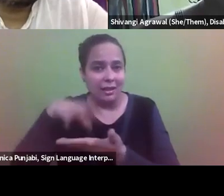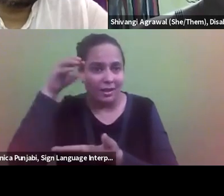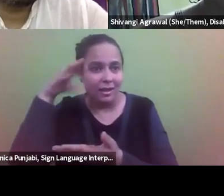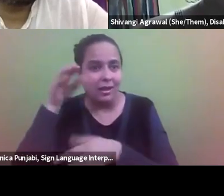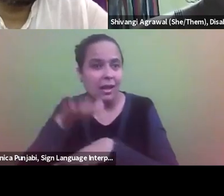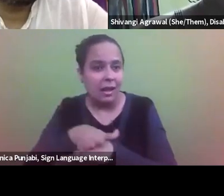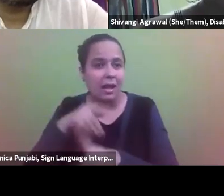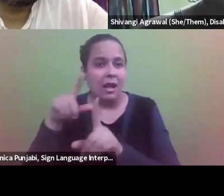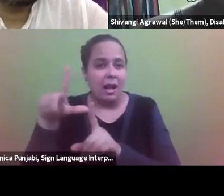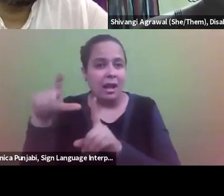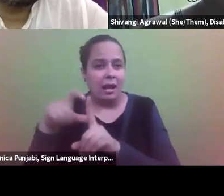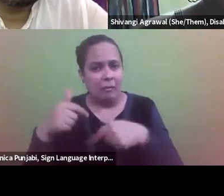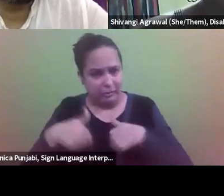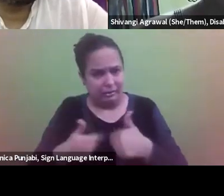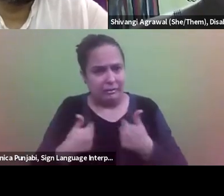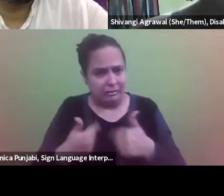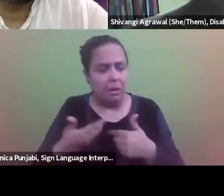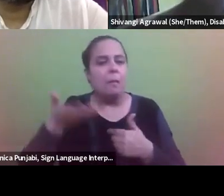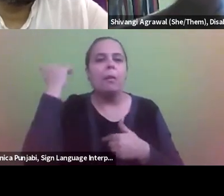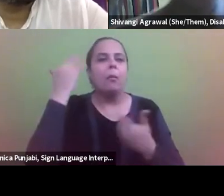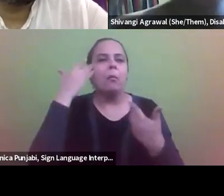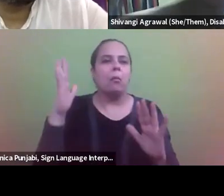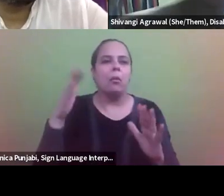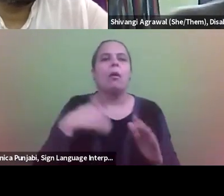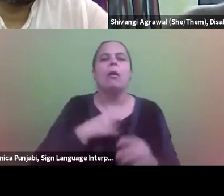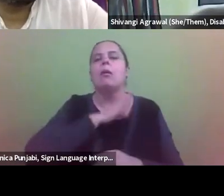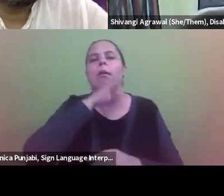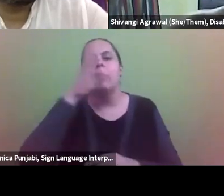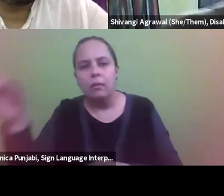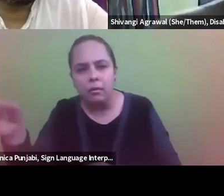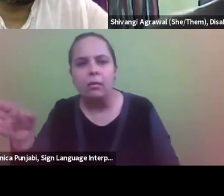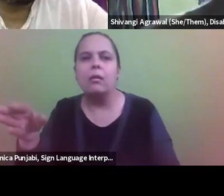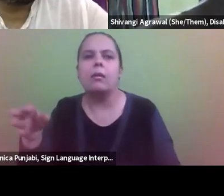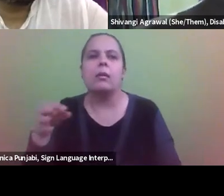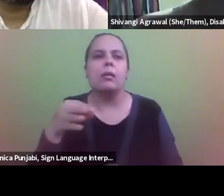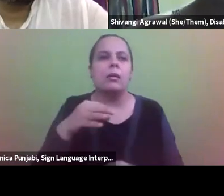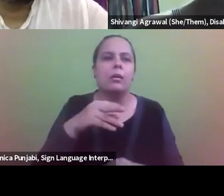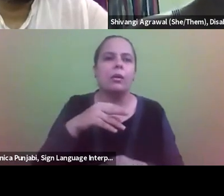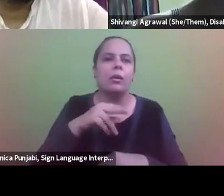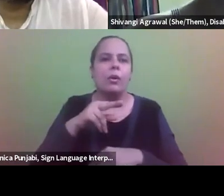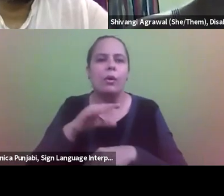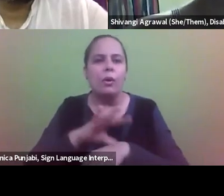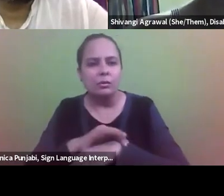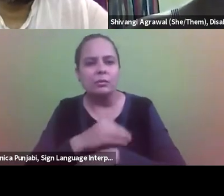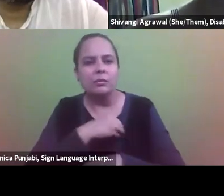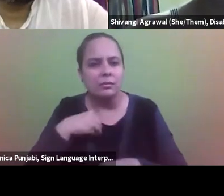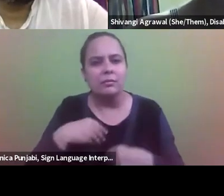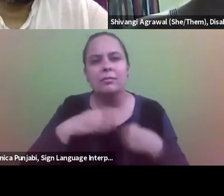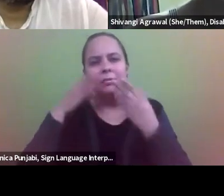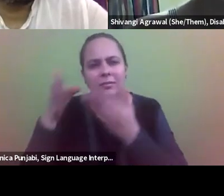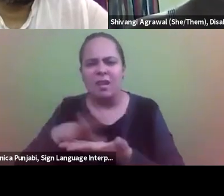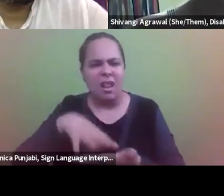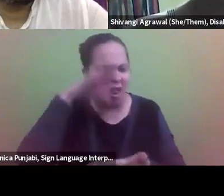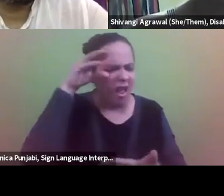to, these camps where I was forced to learn things that I was unable to learn. And it was only when